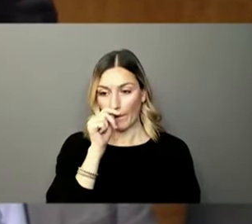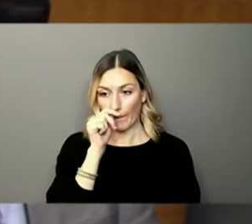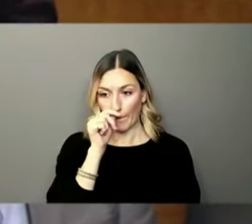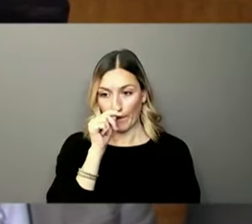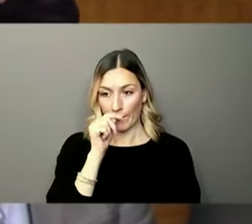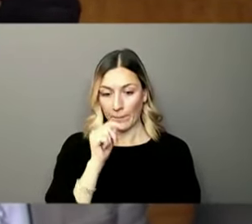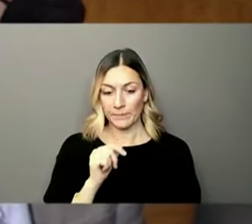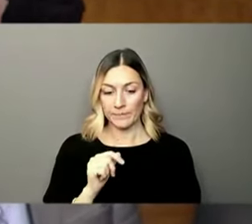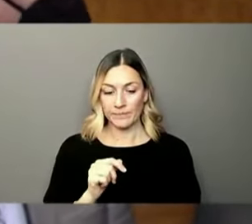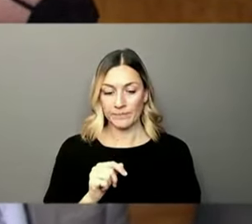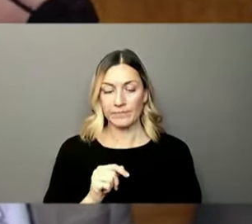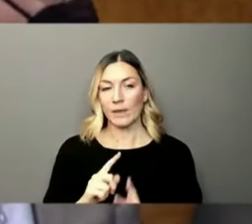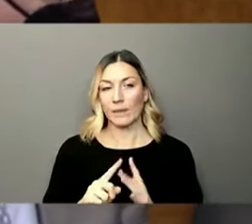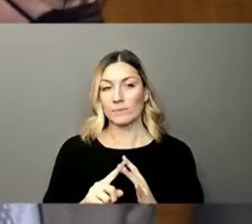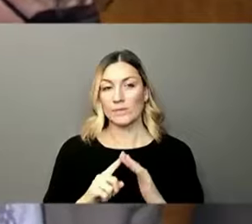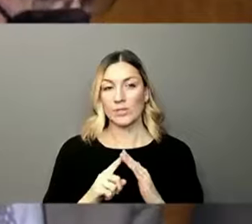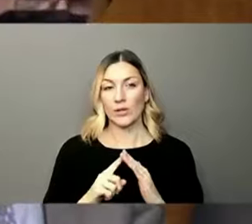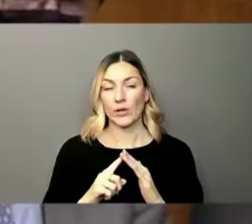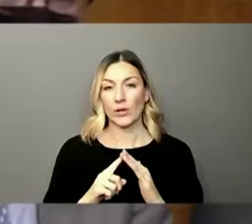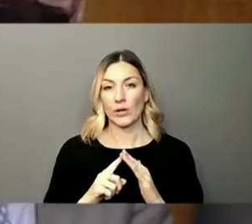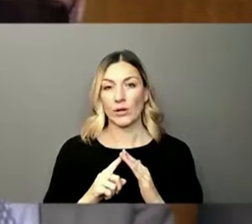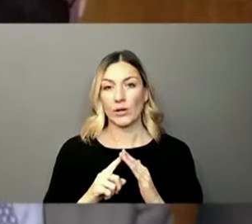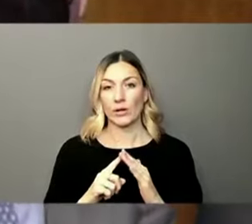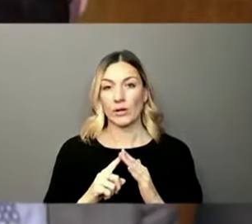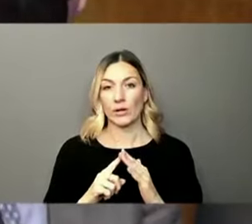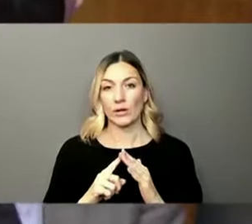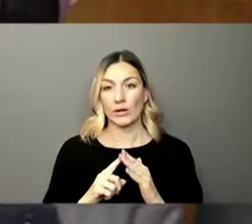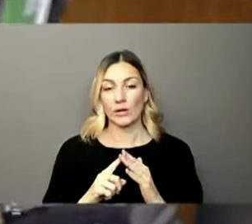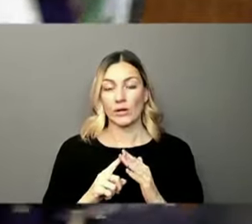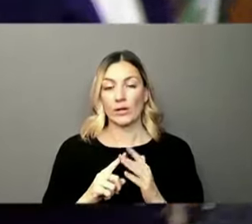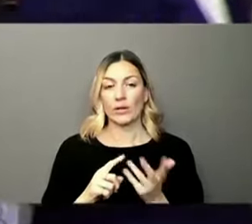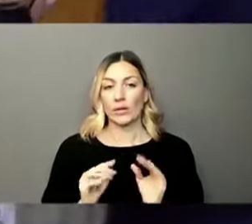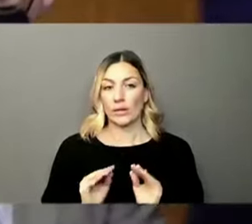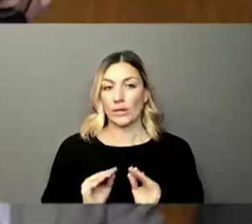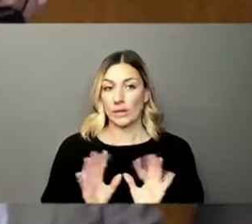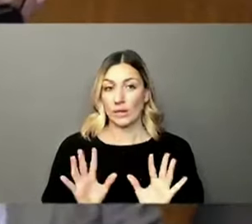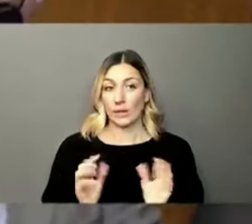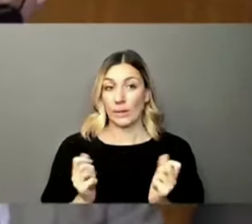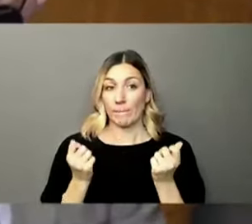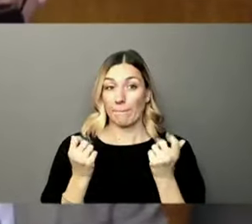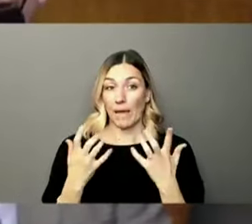Let me start off with this. It goes without saying, I think, that many of us